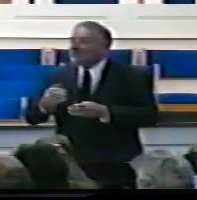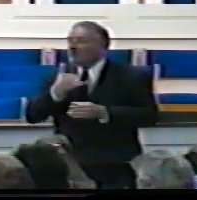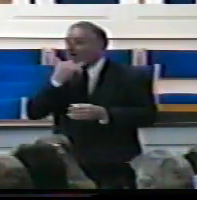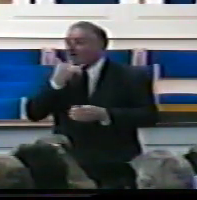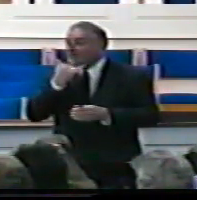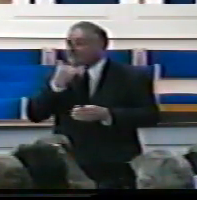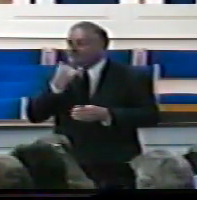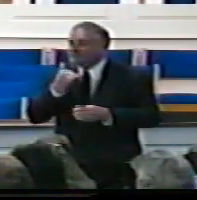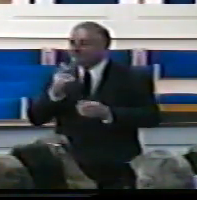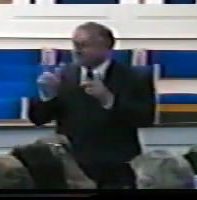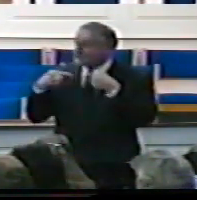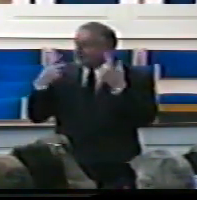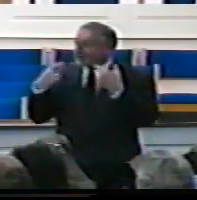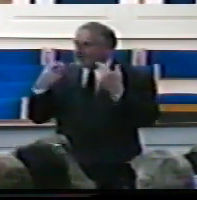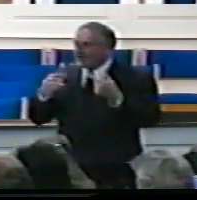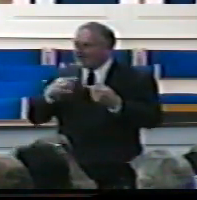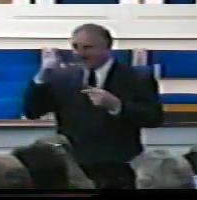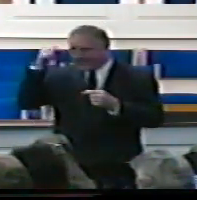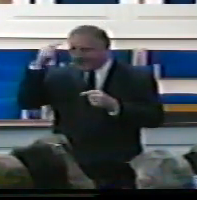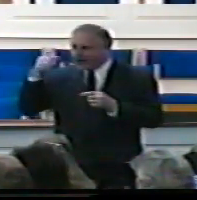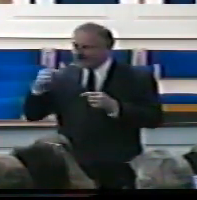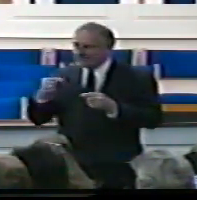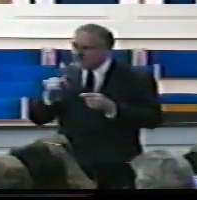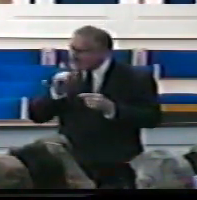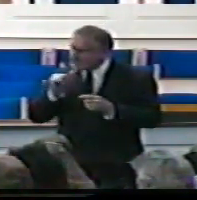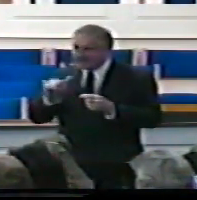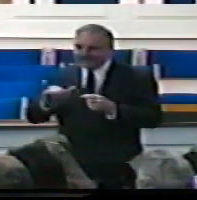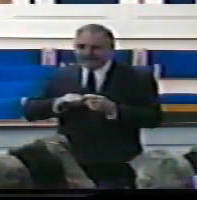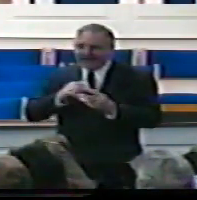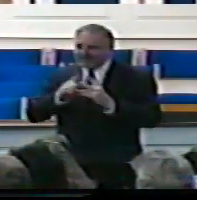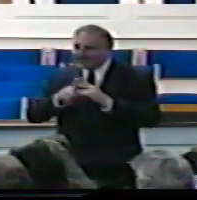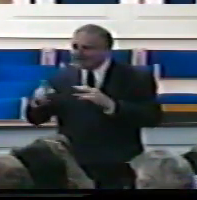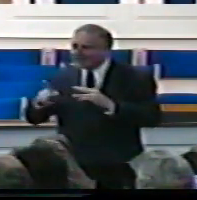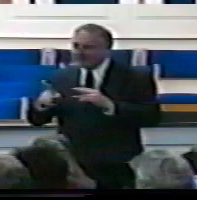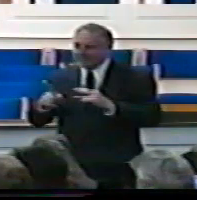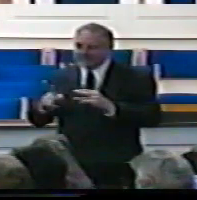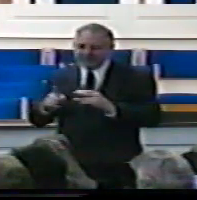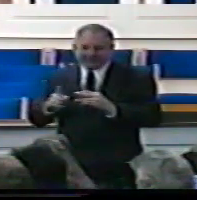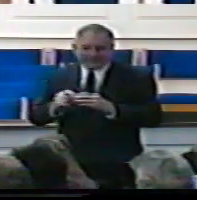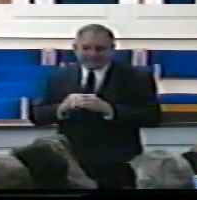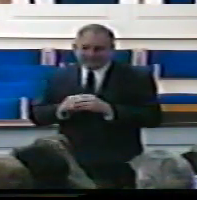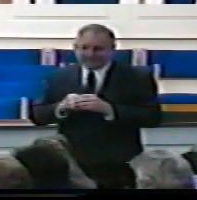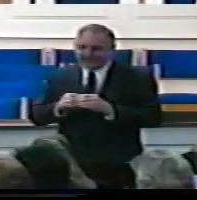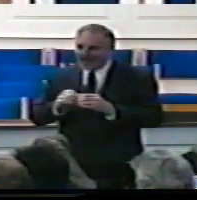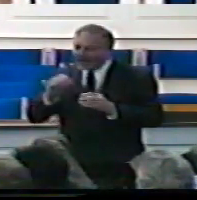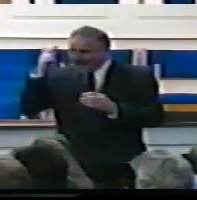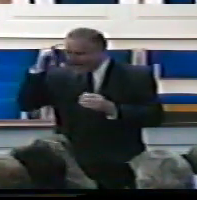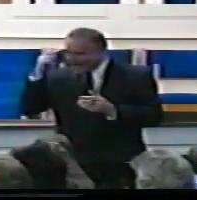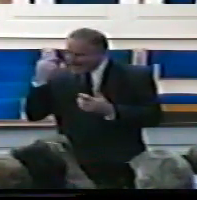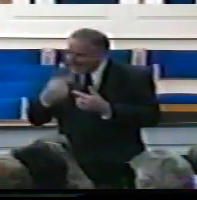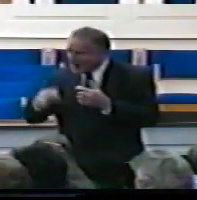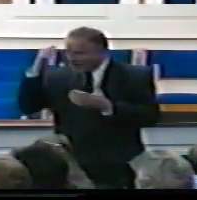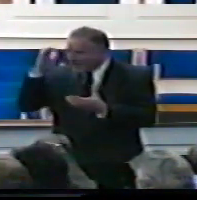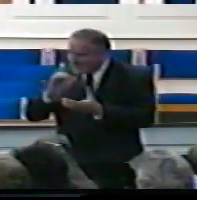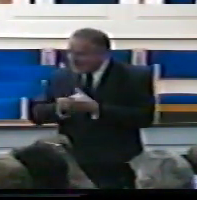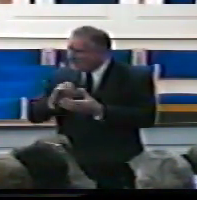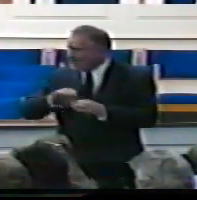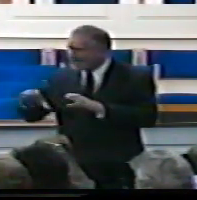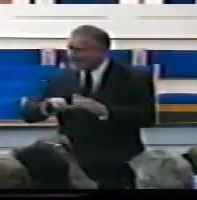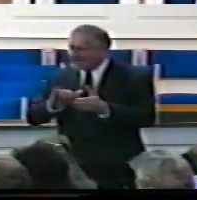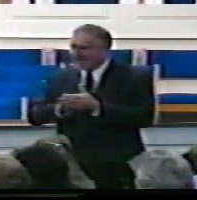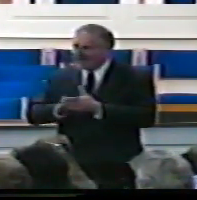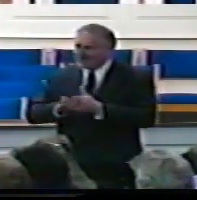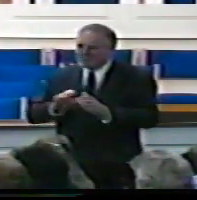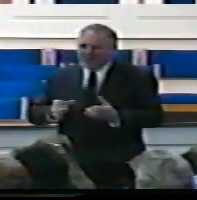And I thought, my goodness, that I slipped. And I did that, or I said that, or I did that. And the terrible feeling that